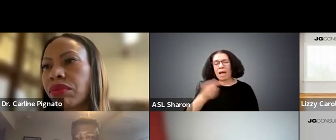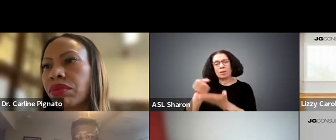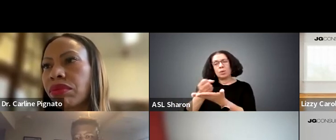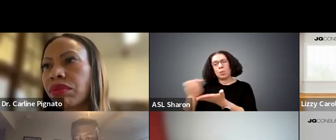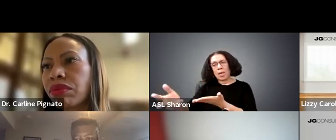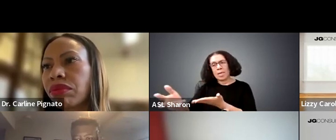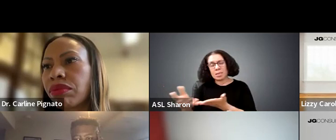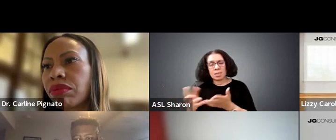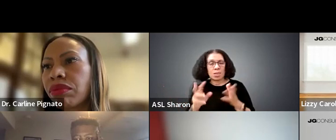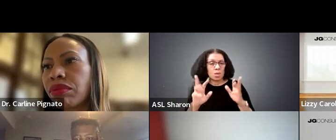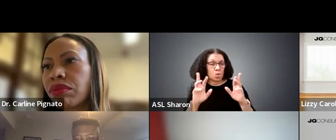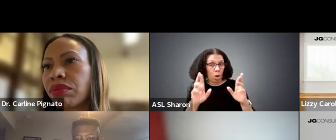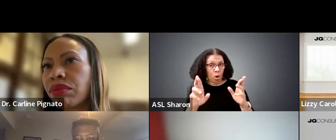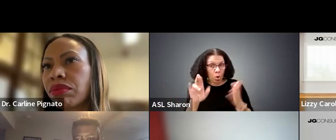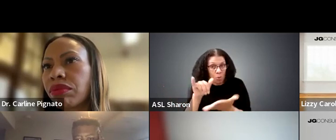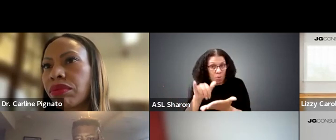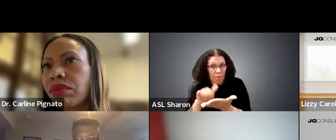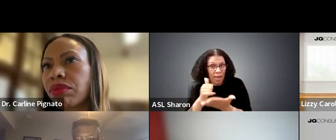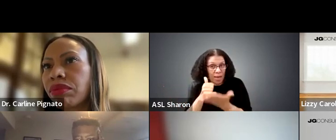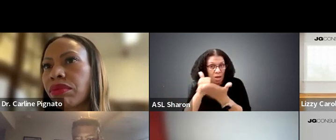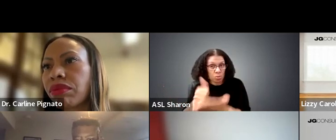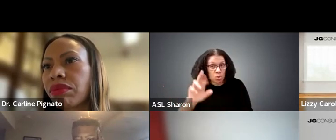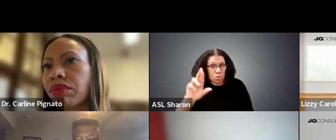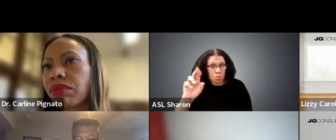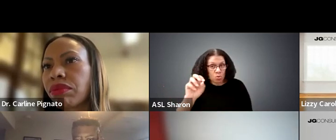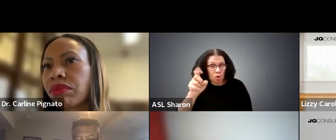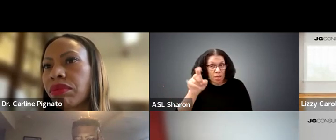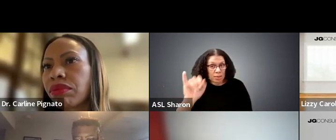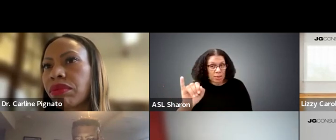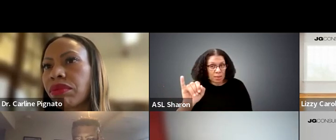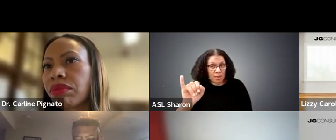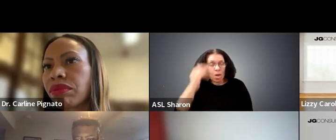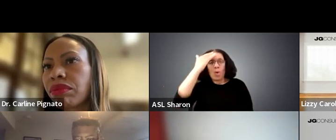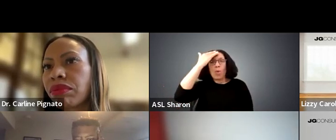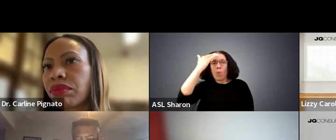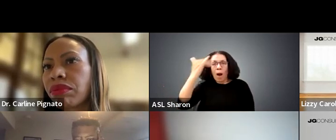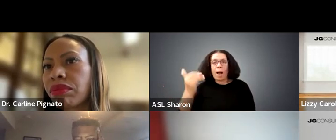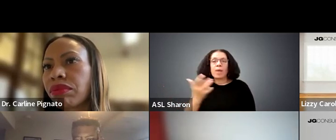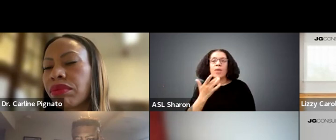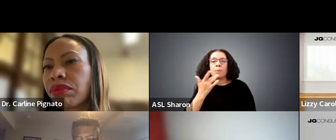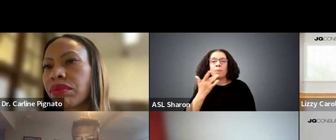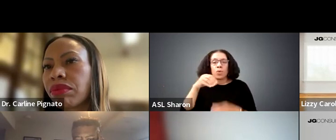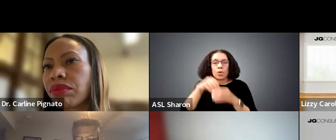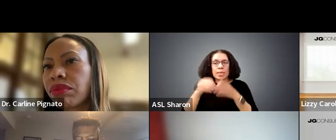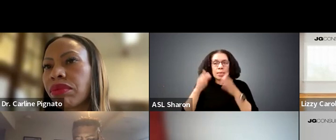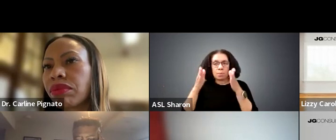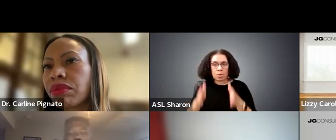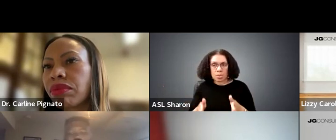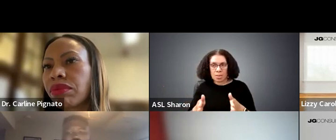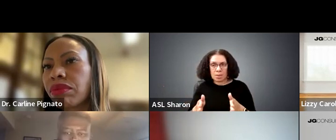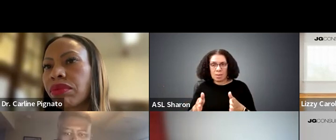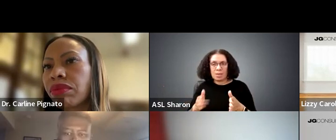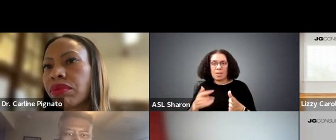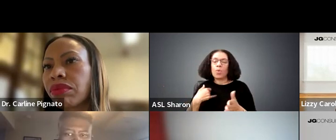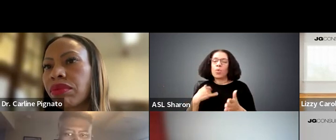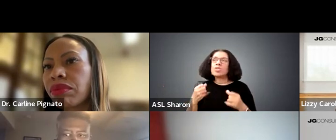hope that helps with the understanding of why they have wanted to meet in person. We're trying to mimic the returning of all the paper